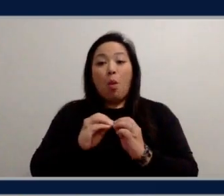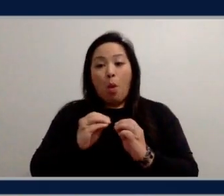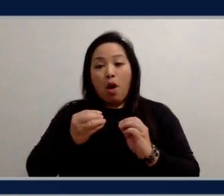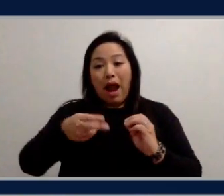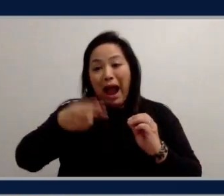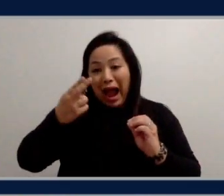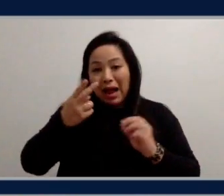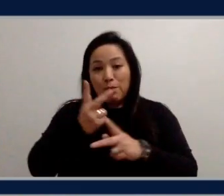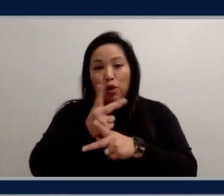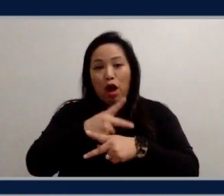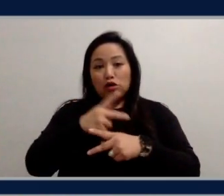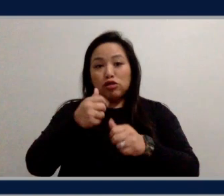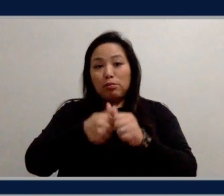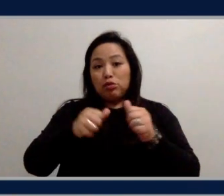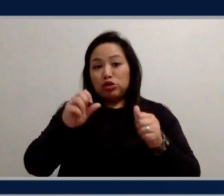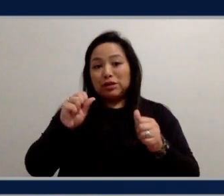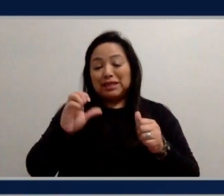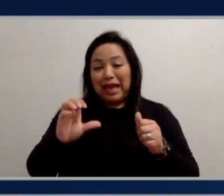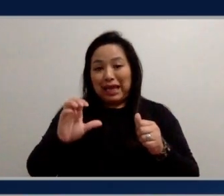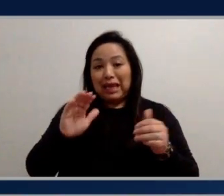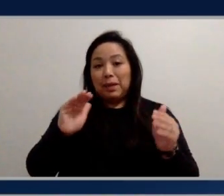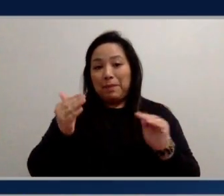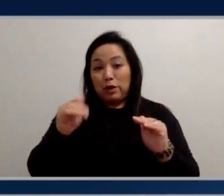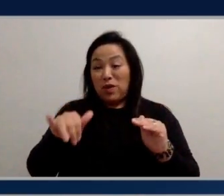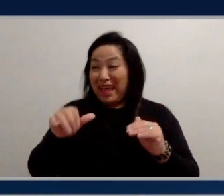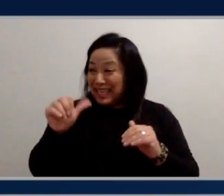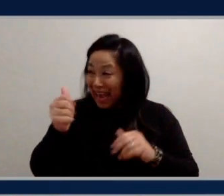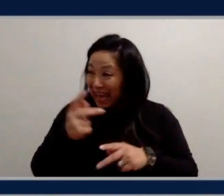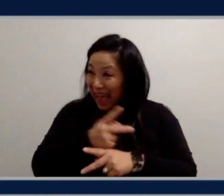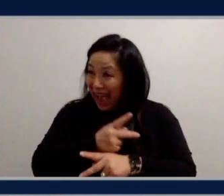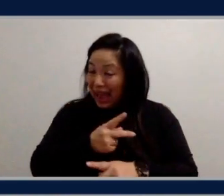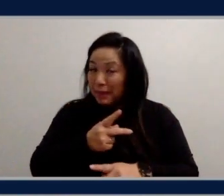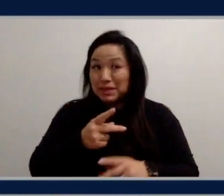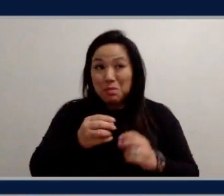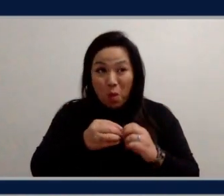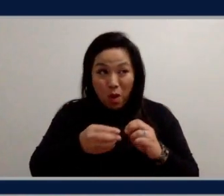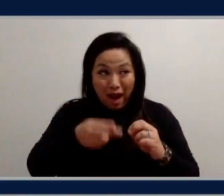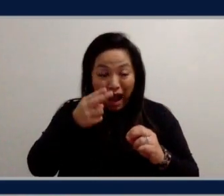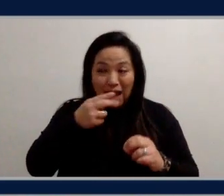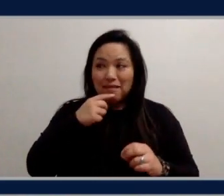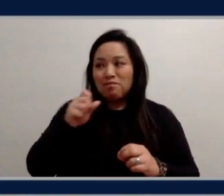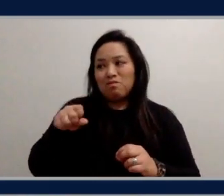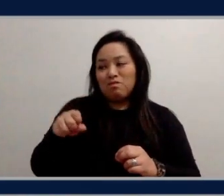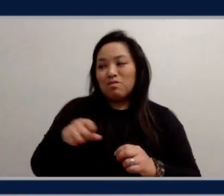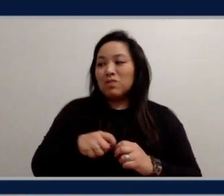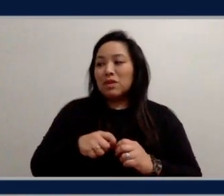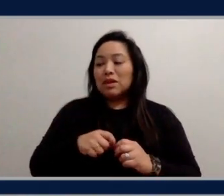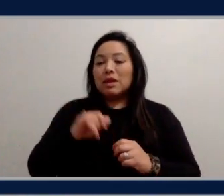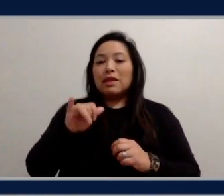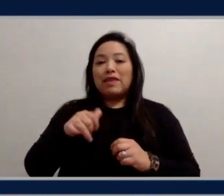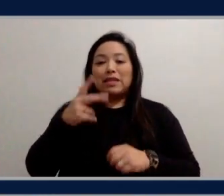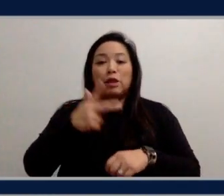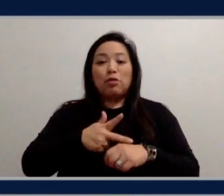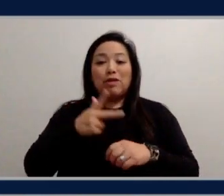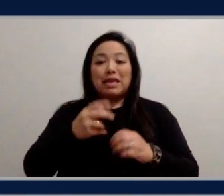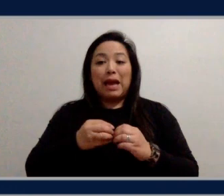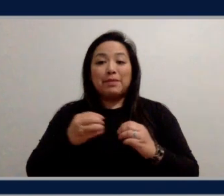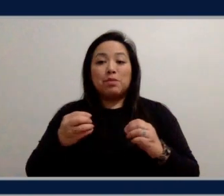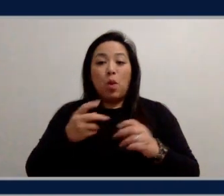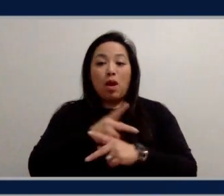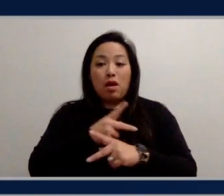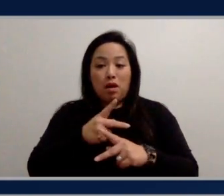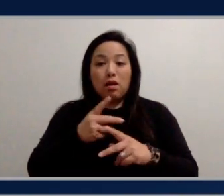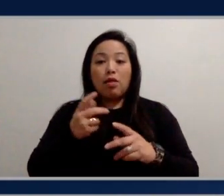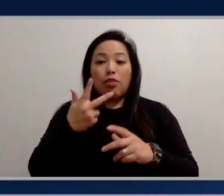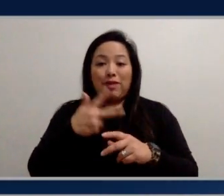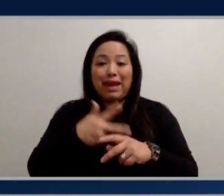per second performance compared to S3 tables. 10 times higher. Yes. Wow. And also 3 times higher improvement in the query